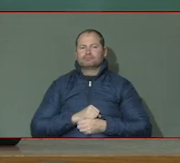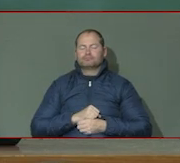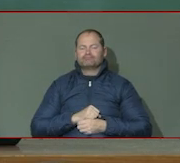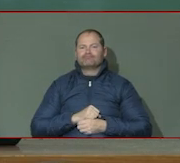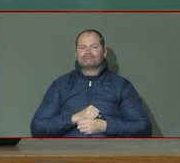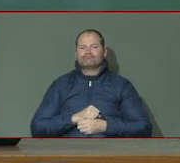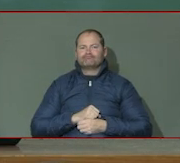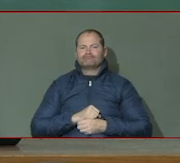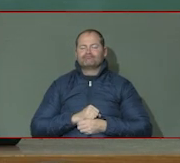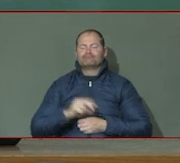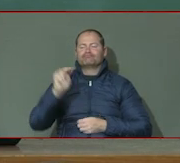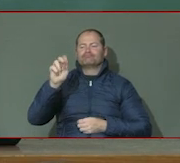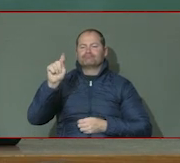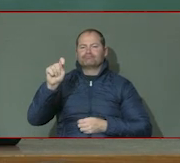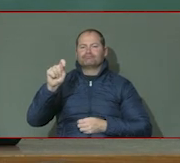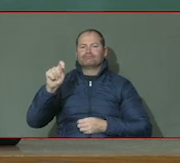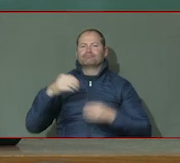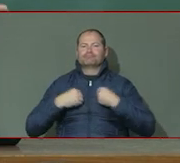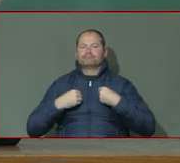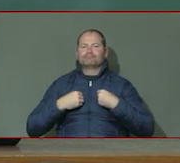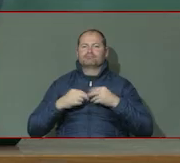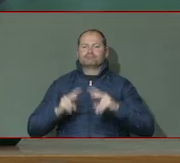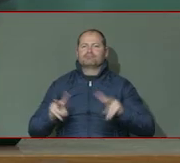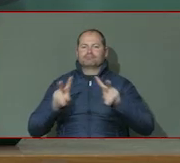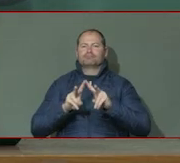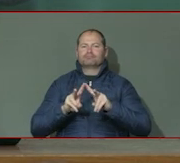and the net asset value is